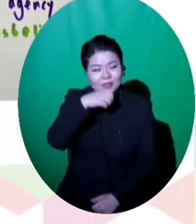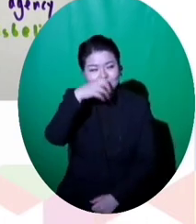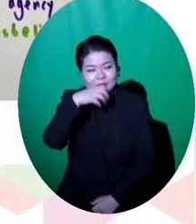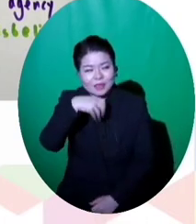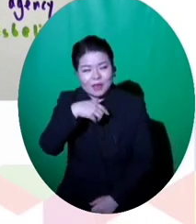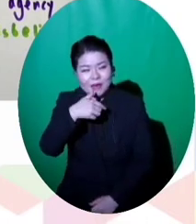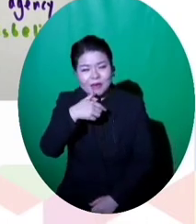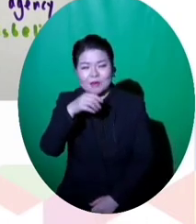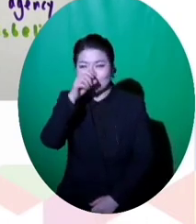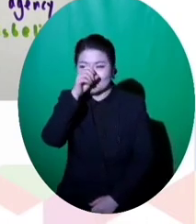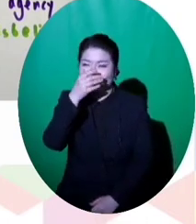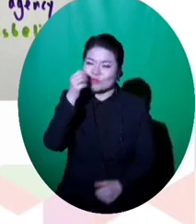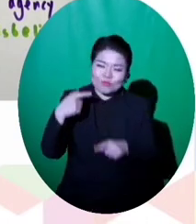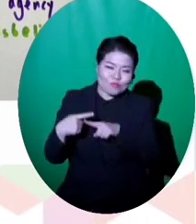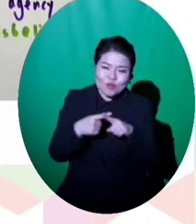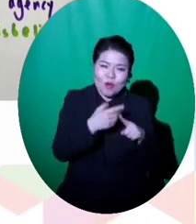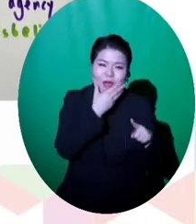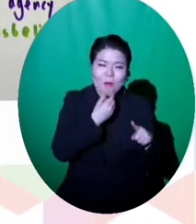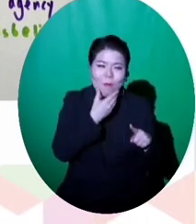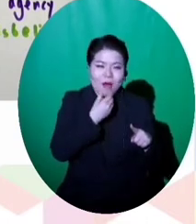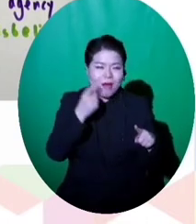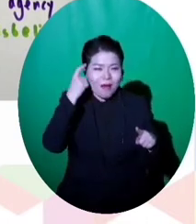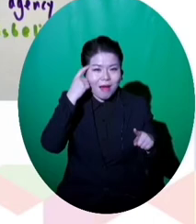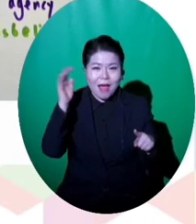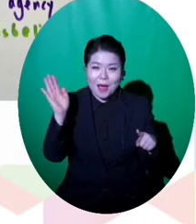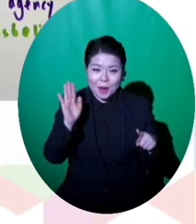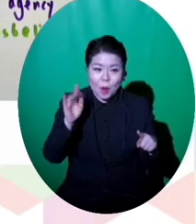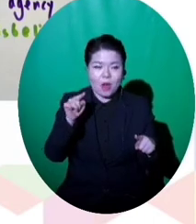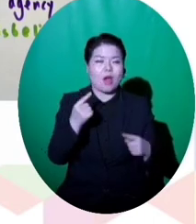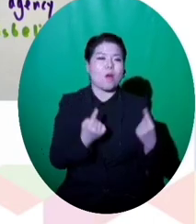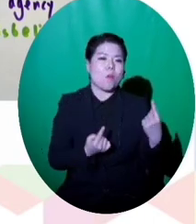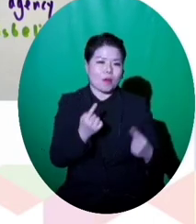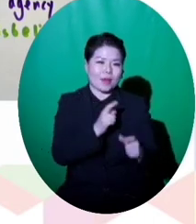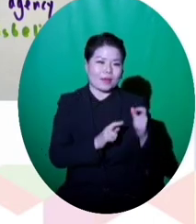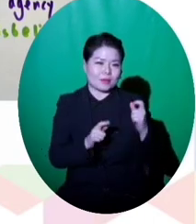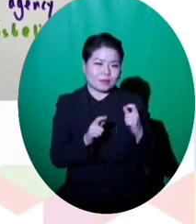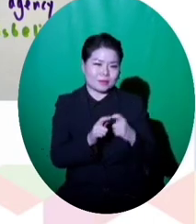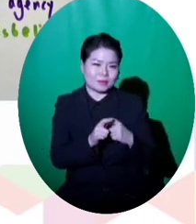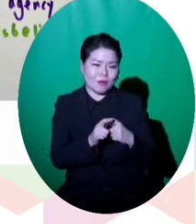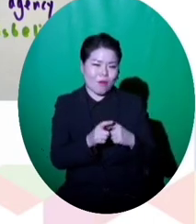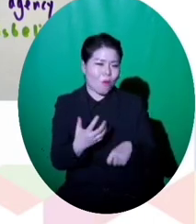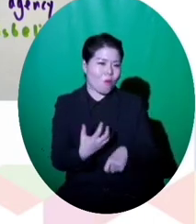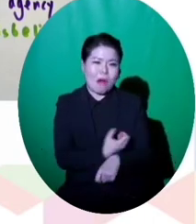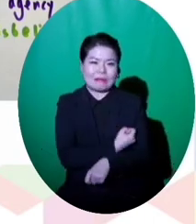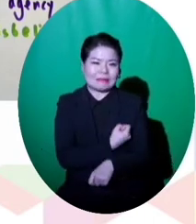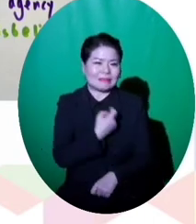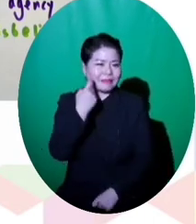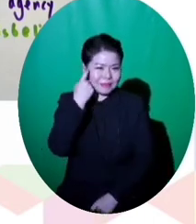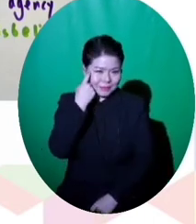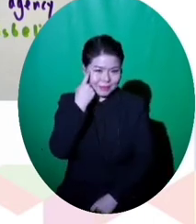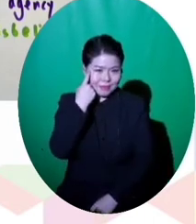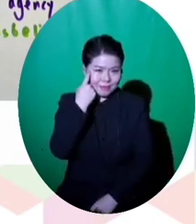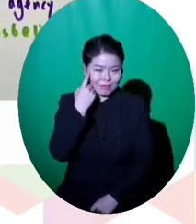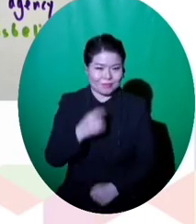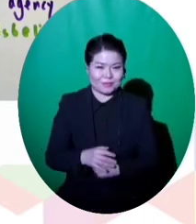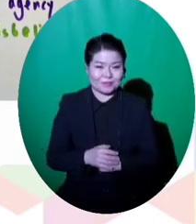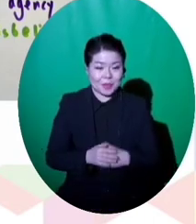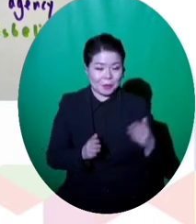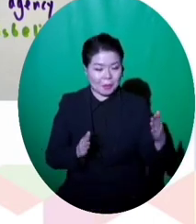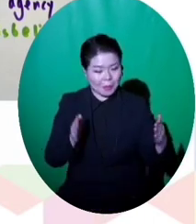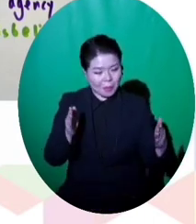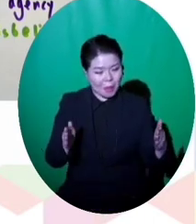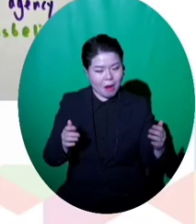between two species. But let's talk about the mutualism and competition and think about like everything in